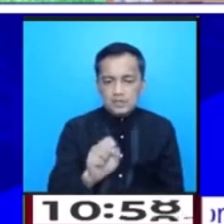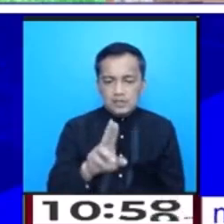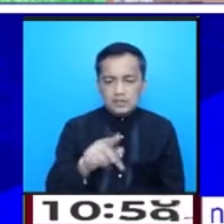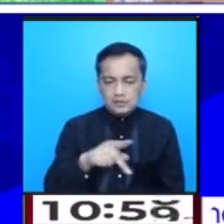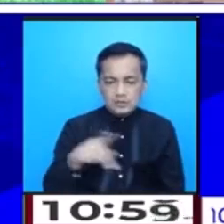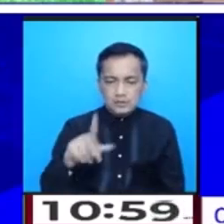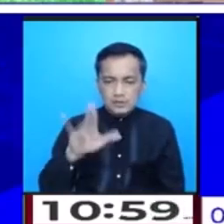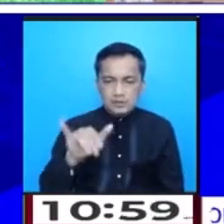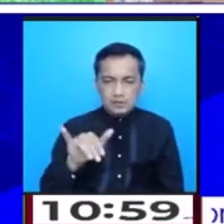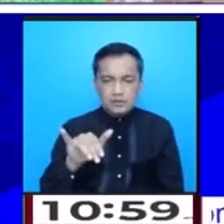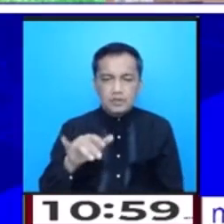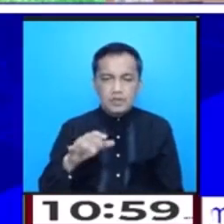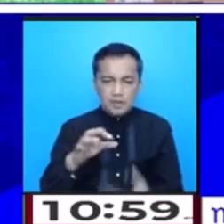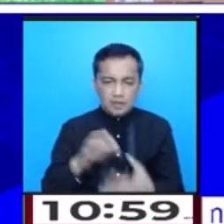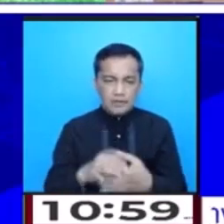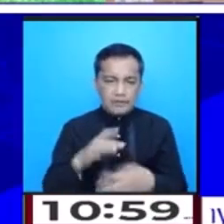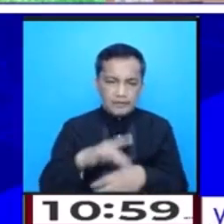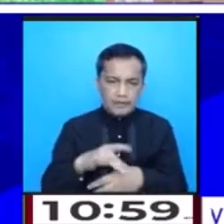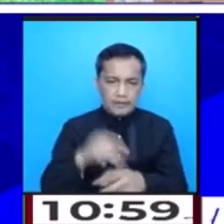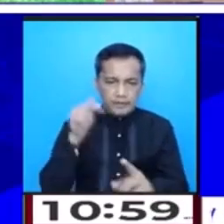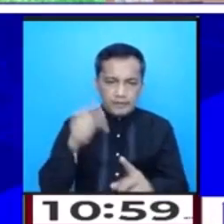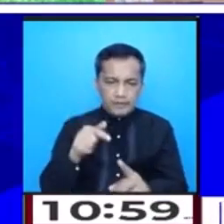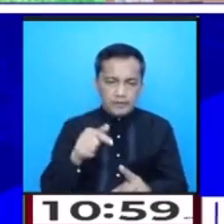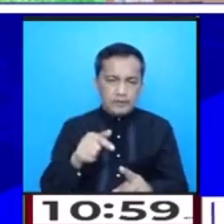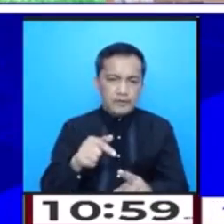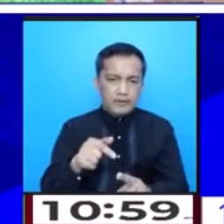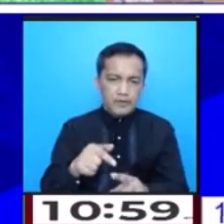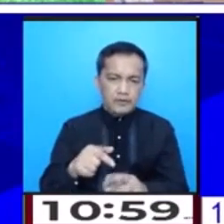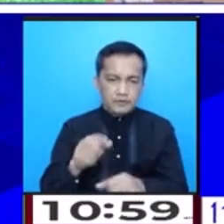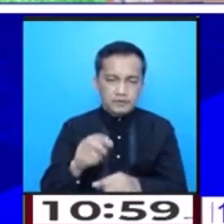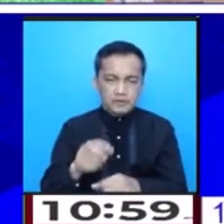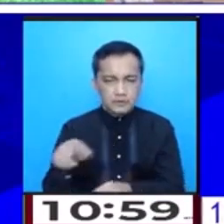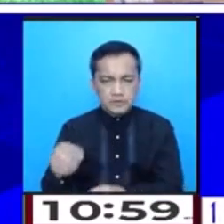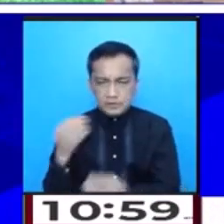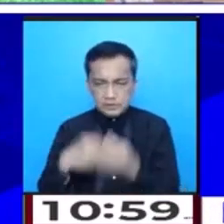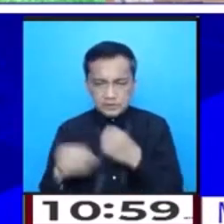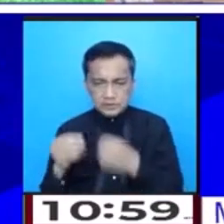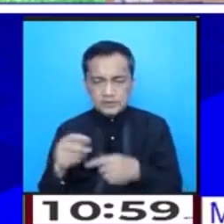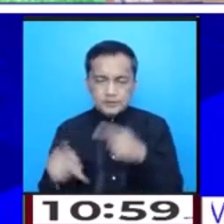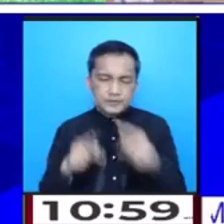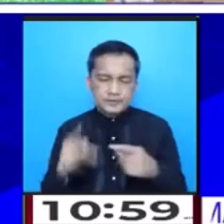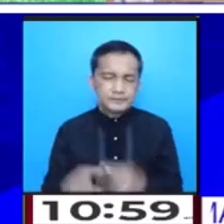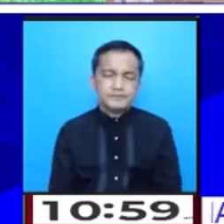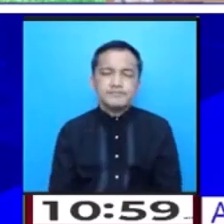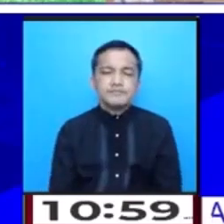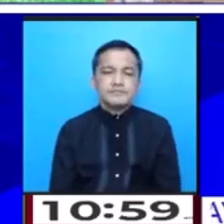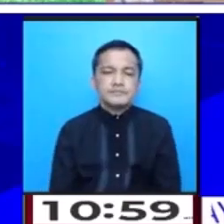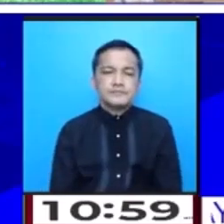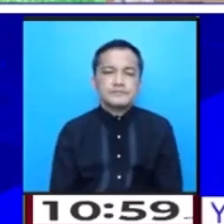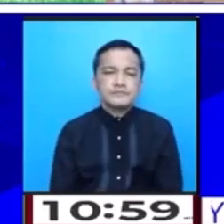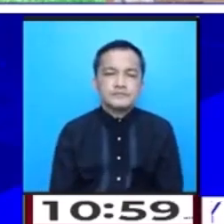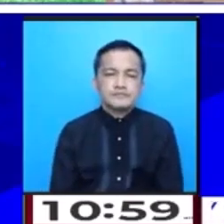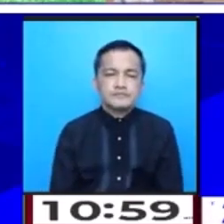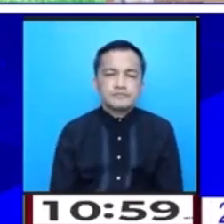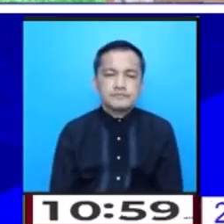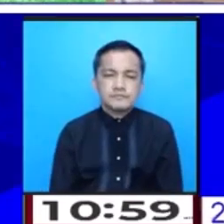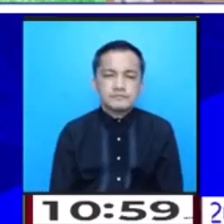of meat, particularly those consumed by the large by our population.